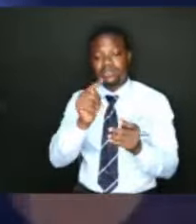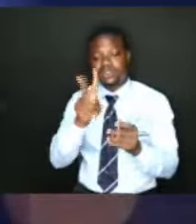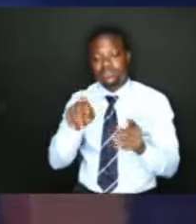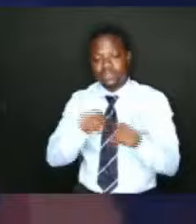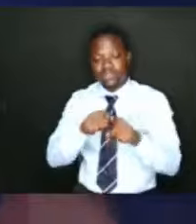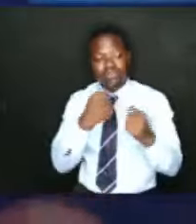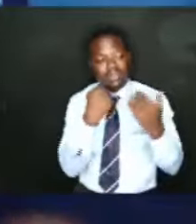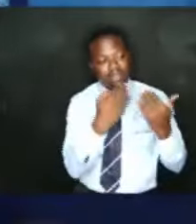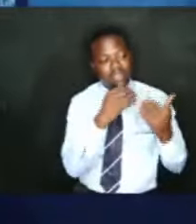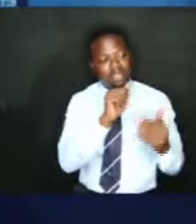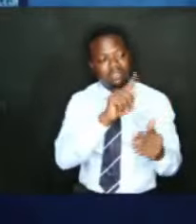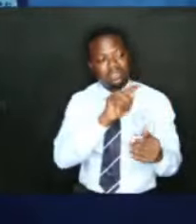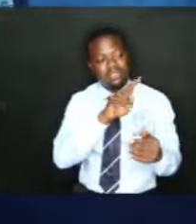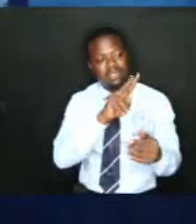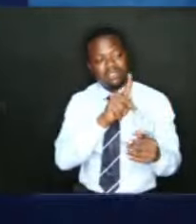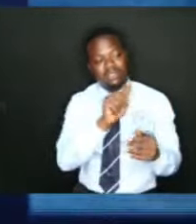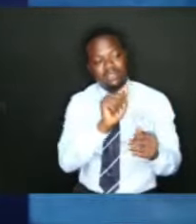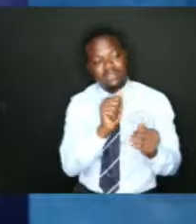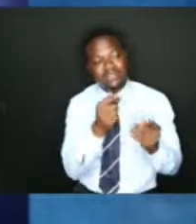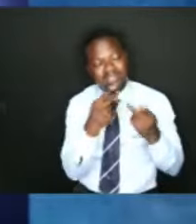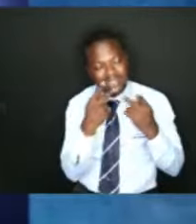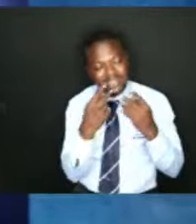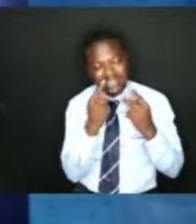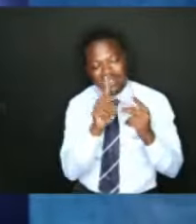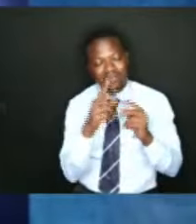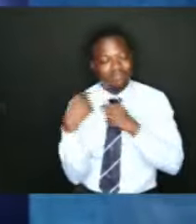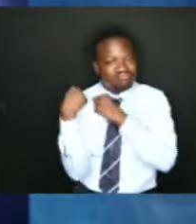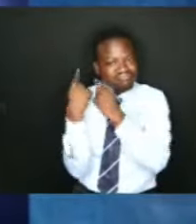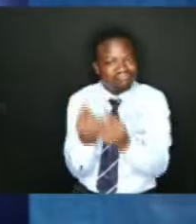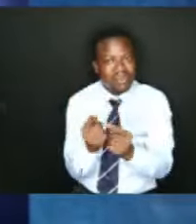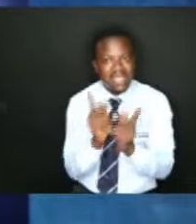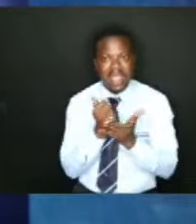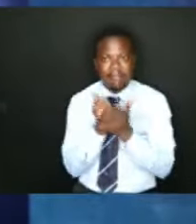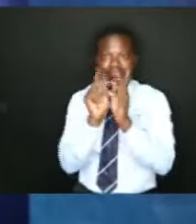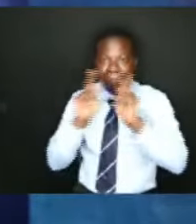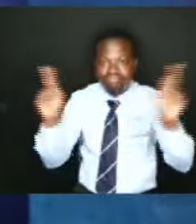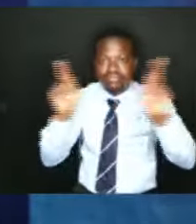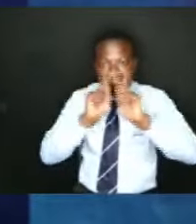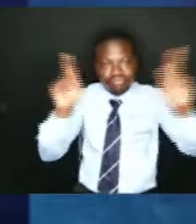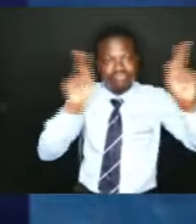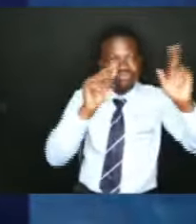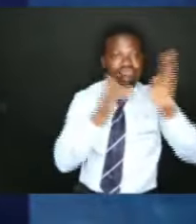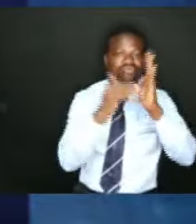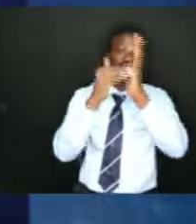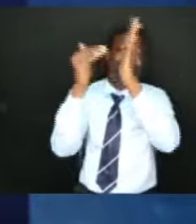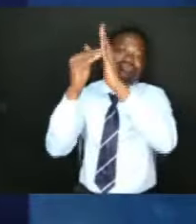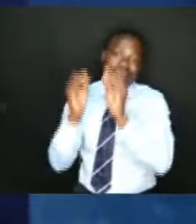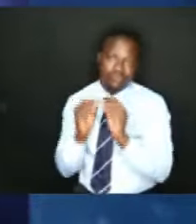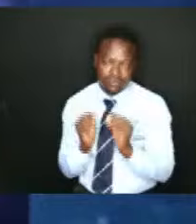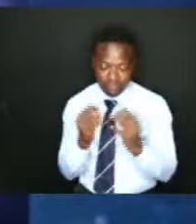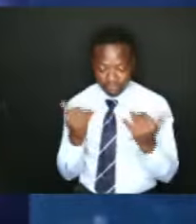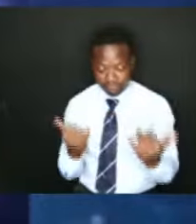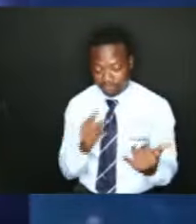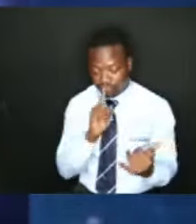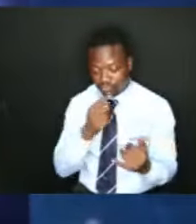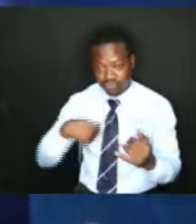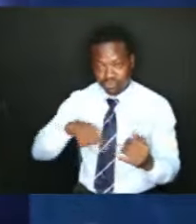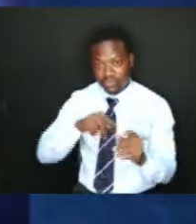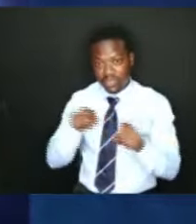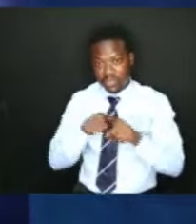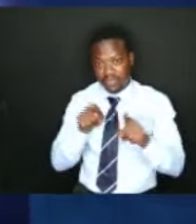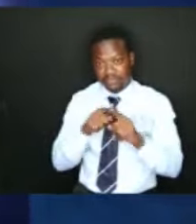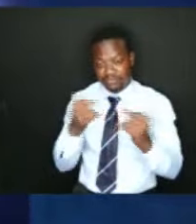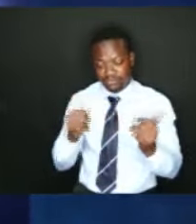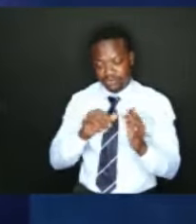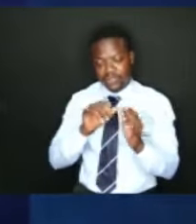Atinka TV. We are very grateful to Atinka Media Village for carrying this feed on Atinka TV. Beloved, we are streaming